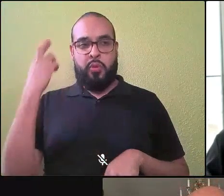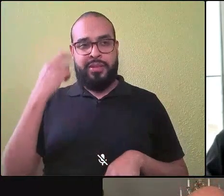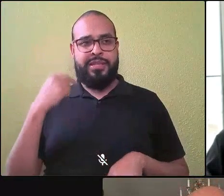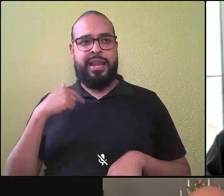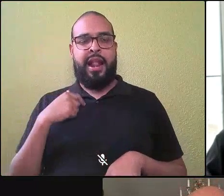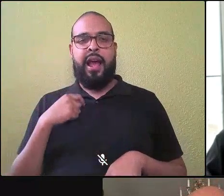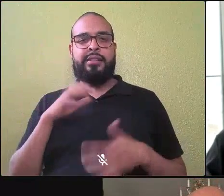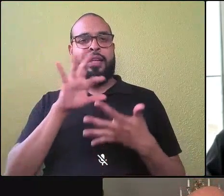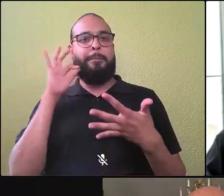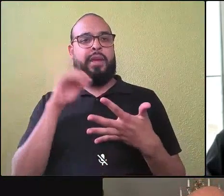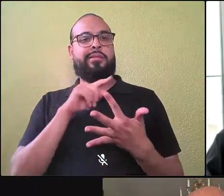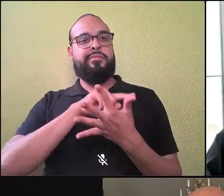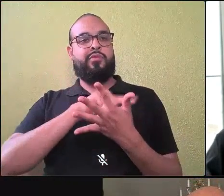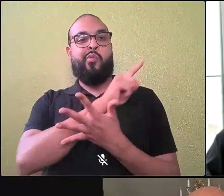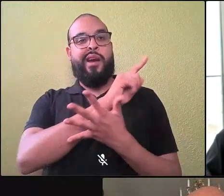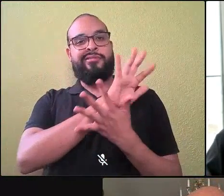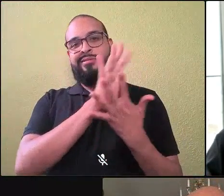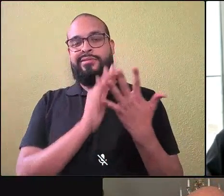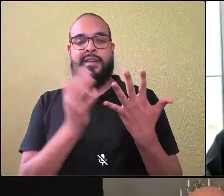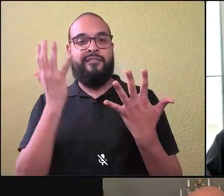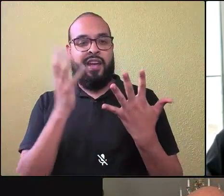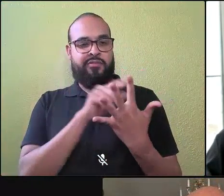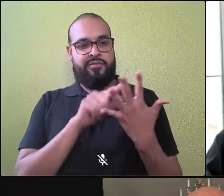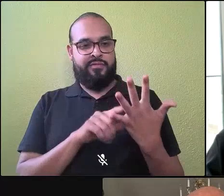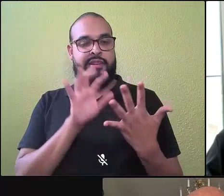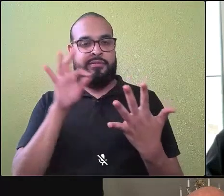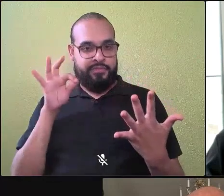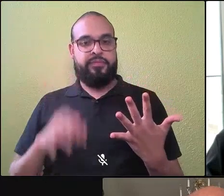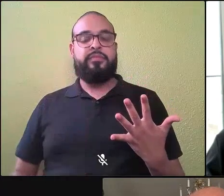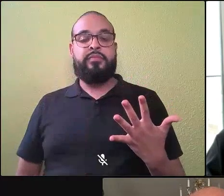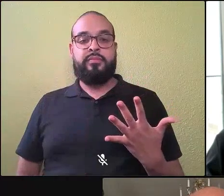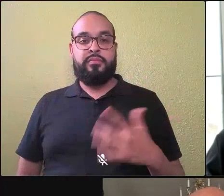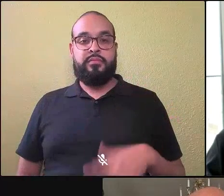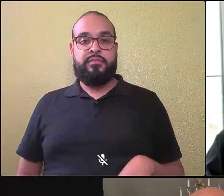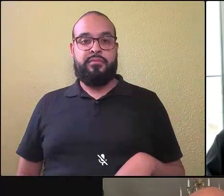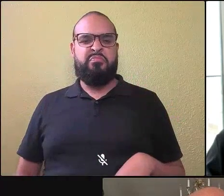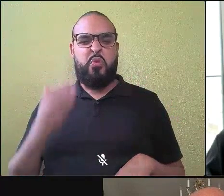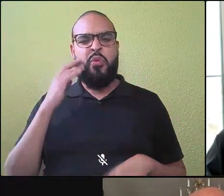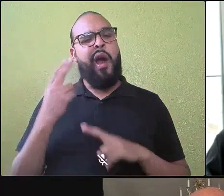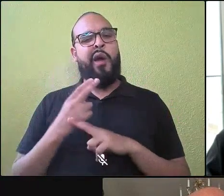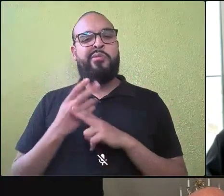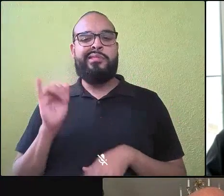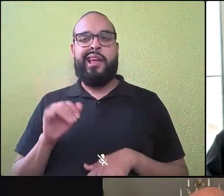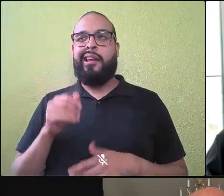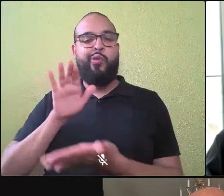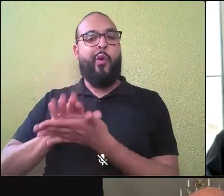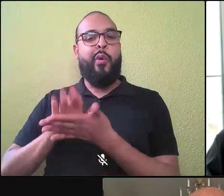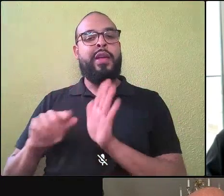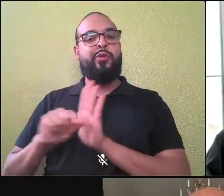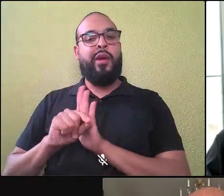if I find myself not at an A or maybe a B+, because that's cool too. If it's a B-, maybe it's somewhere in the C range,